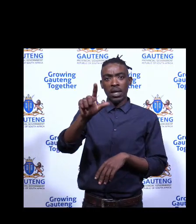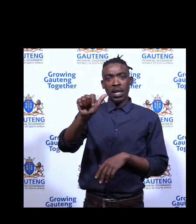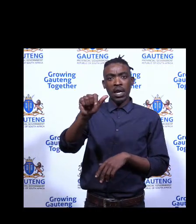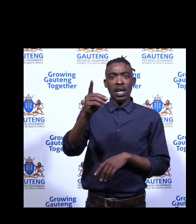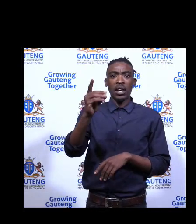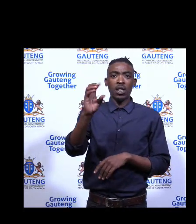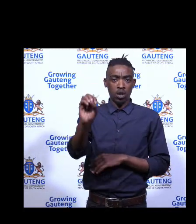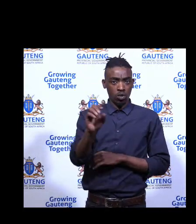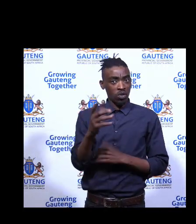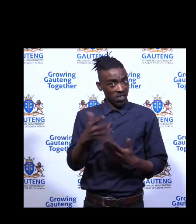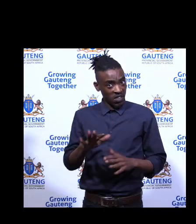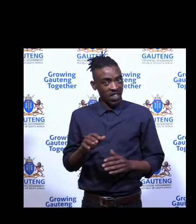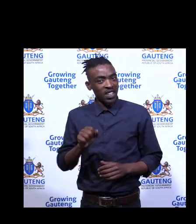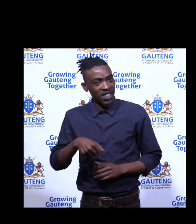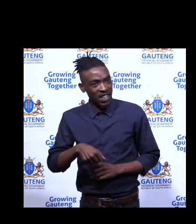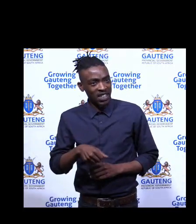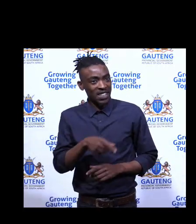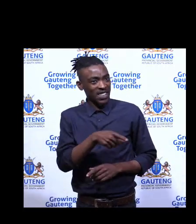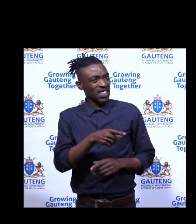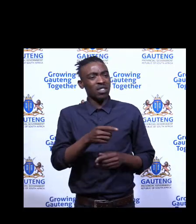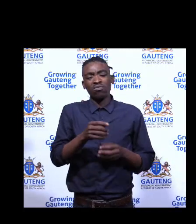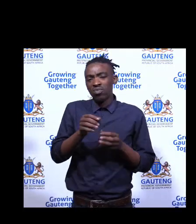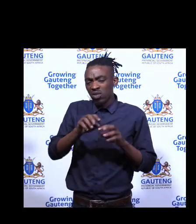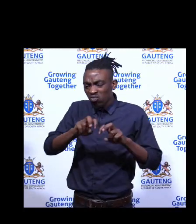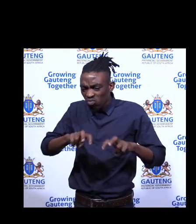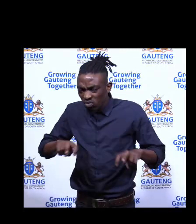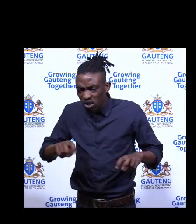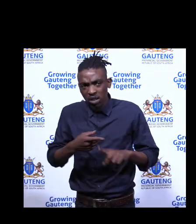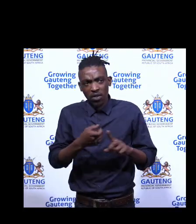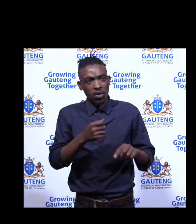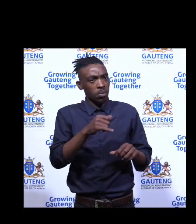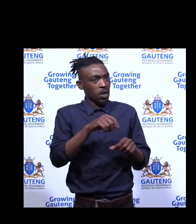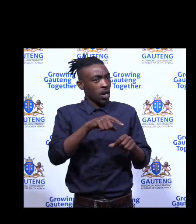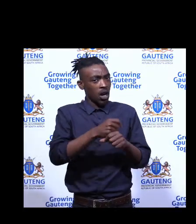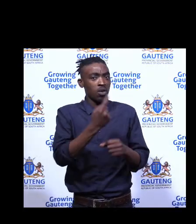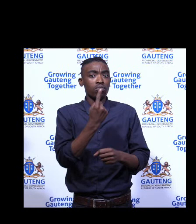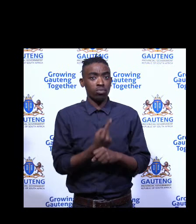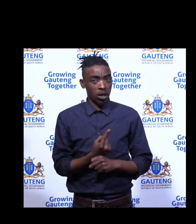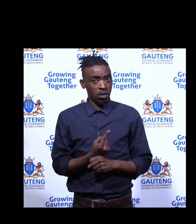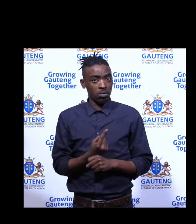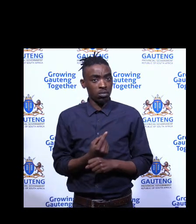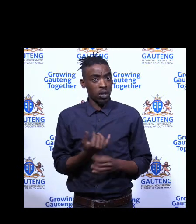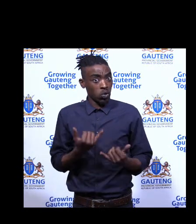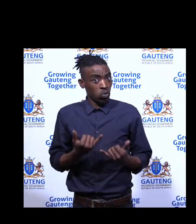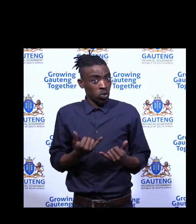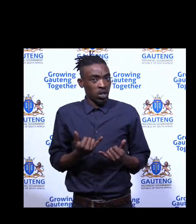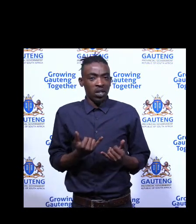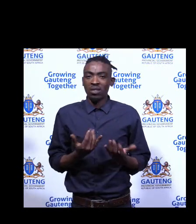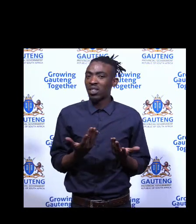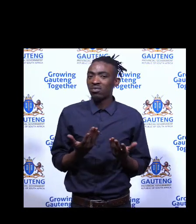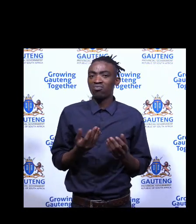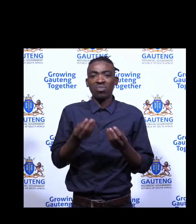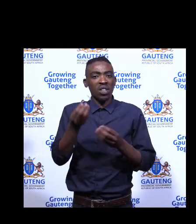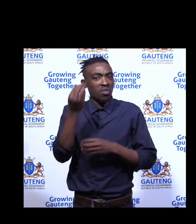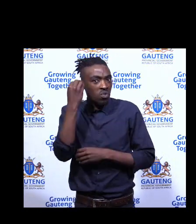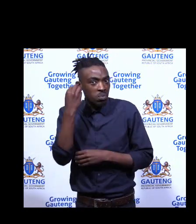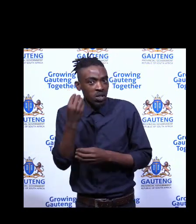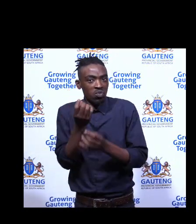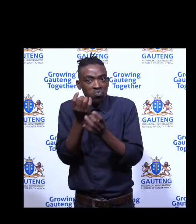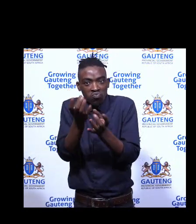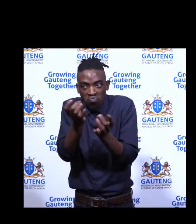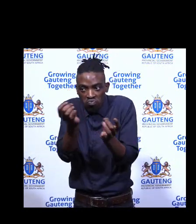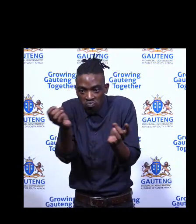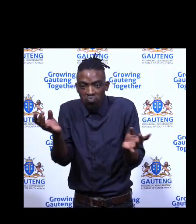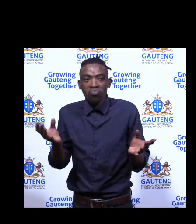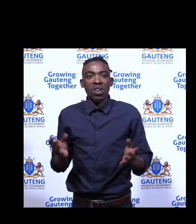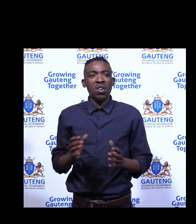where the trajectory of the epidemic is going in Gauteng. So today what we're doing is providing an update on what's